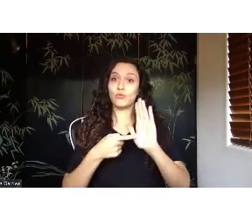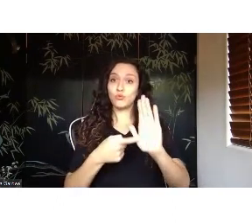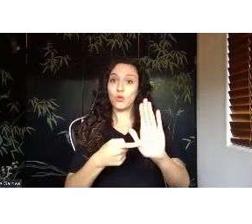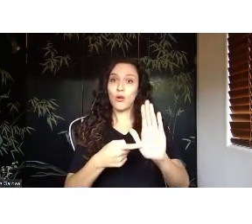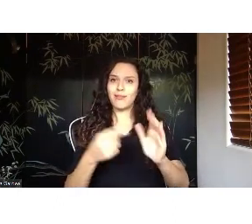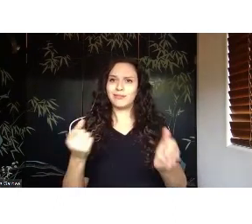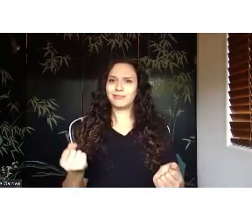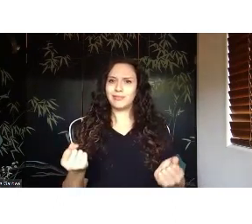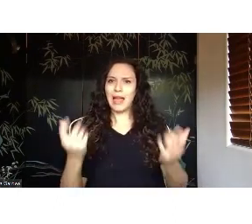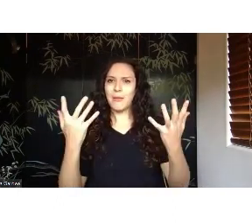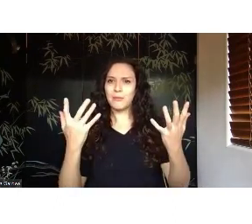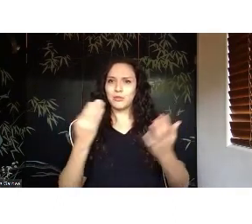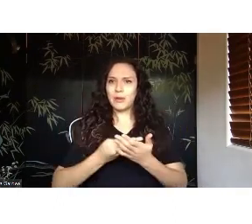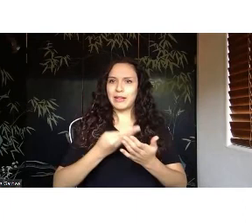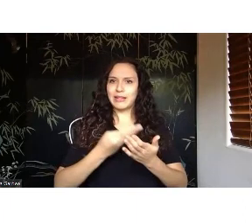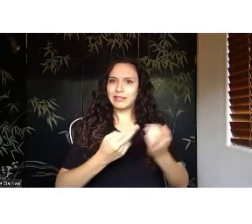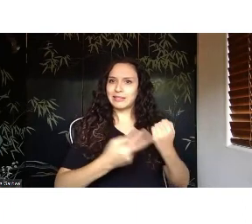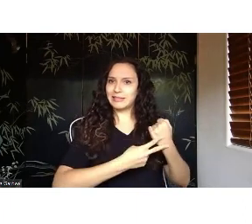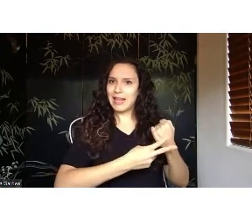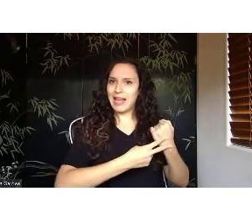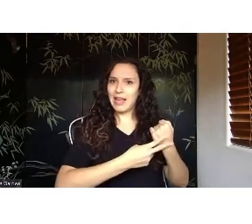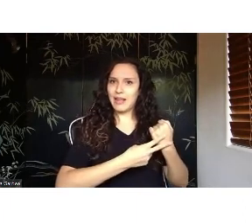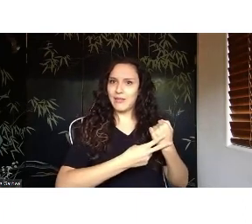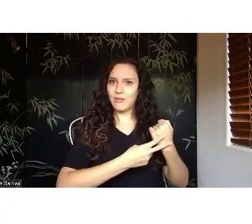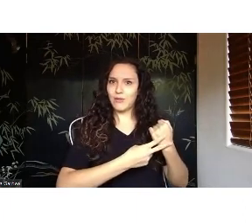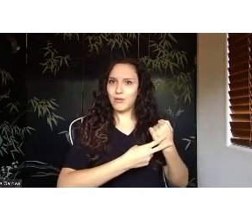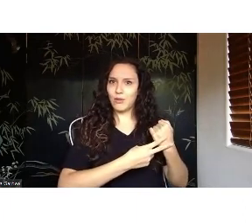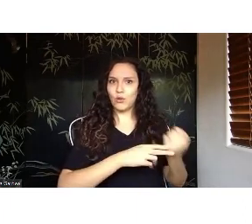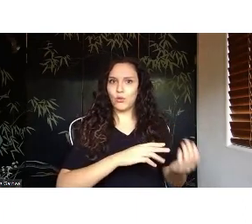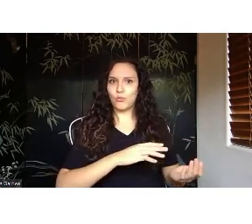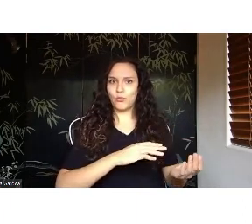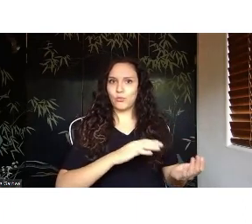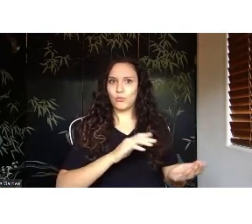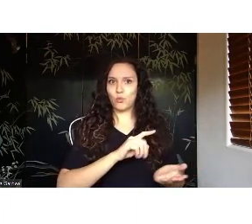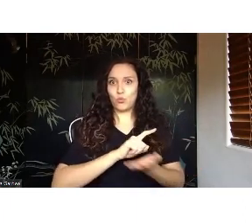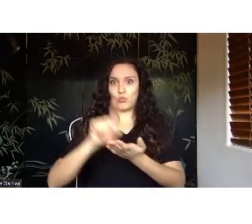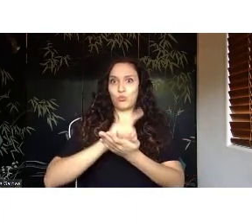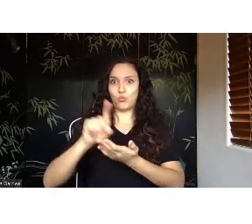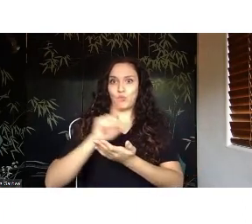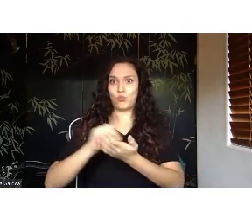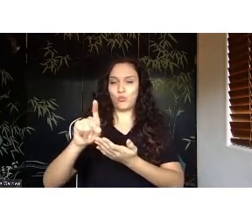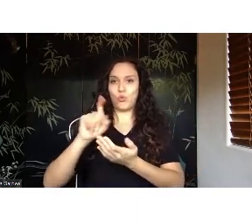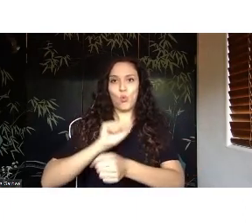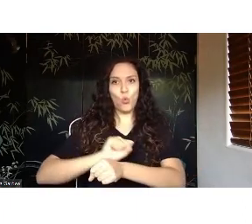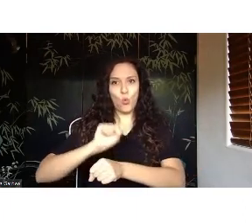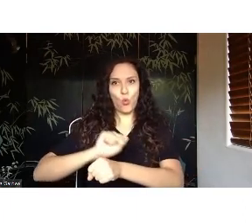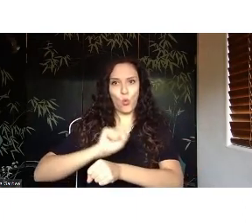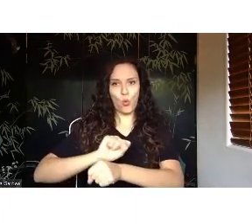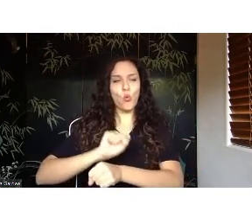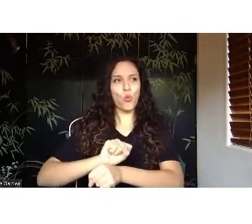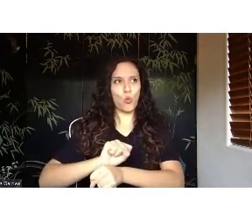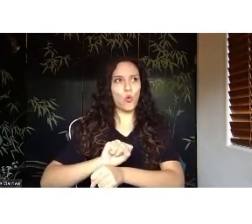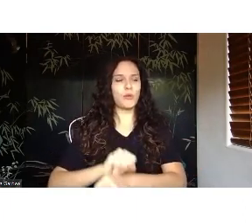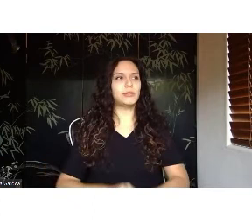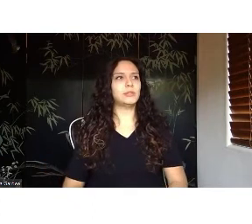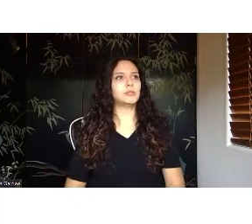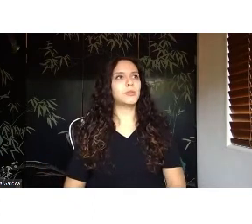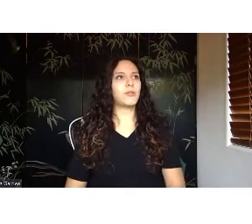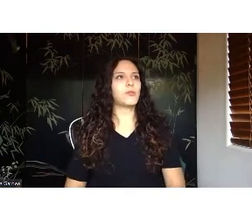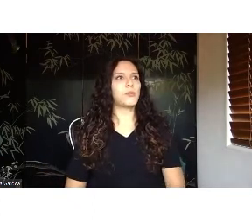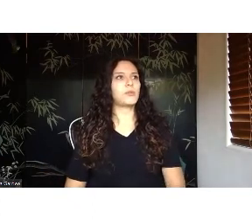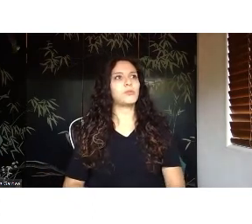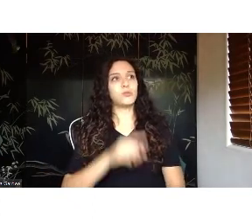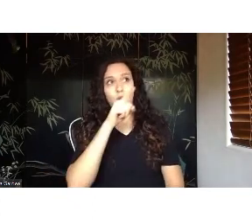between the total savings in a bank account after the number of weeks working. Okay, it says, is this graph proportional? How do you